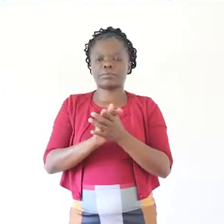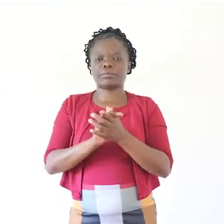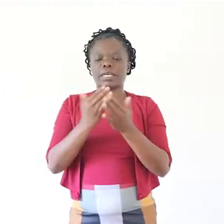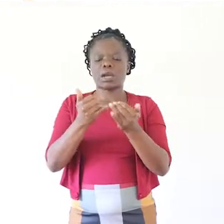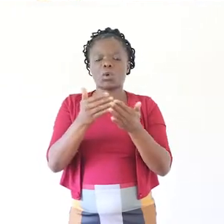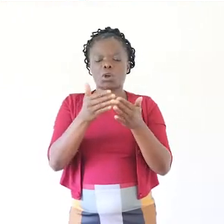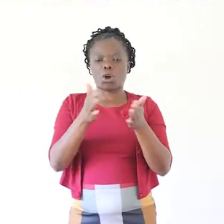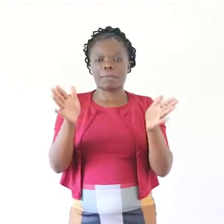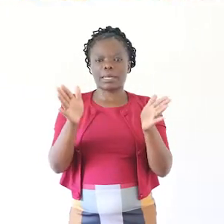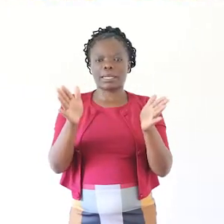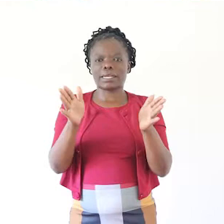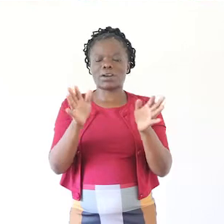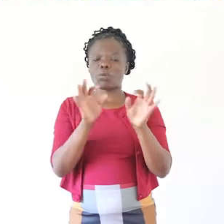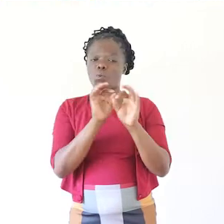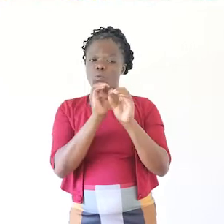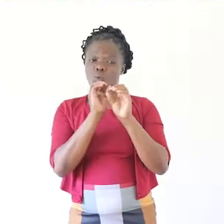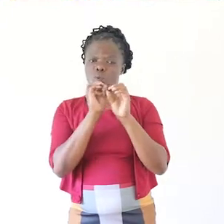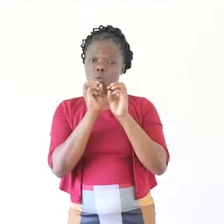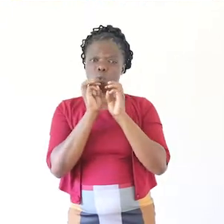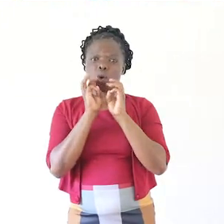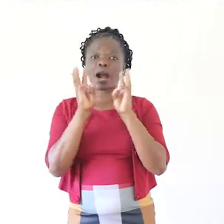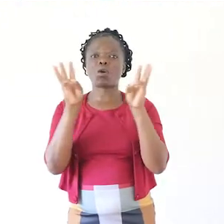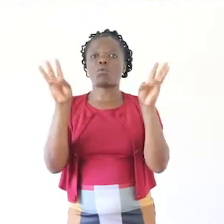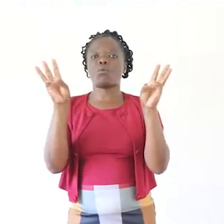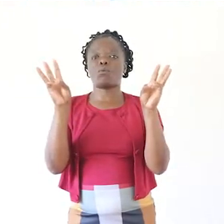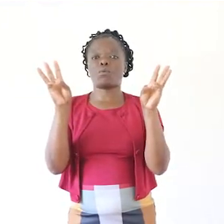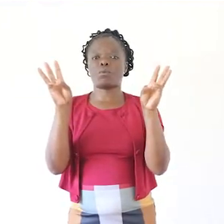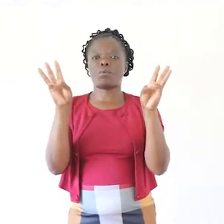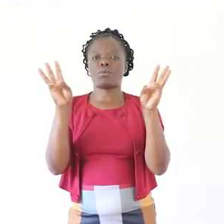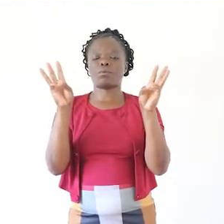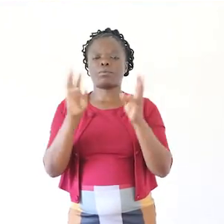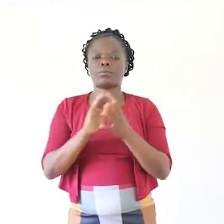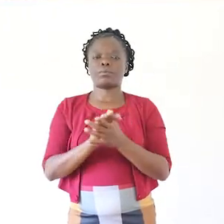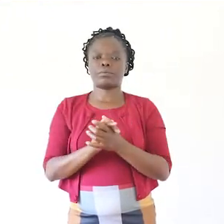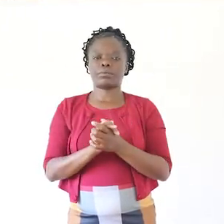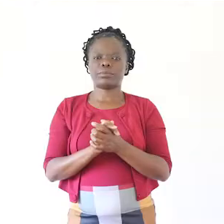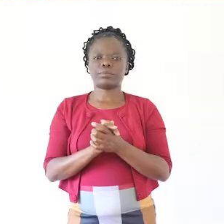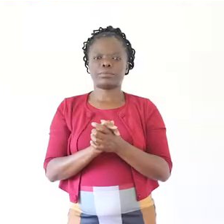Now we open. Wow! Wow!